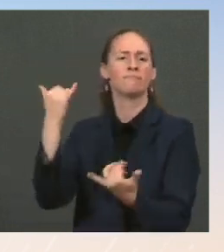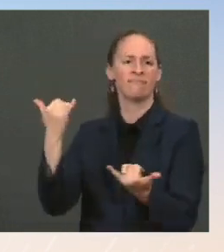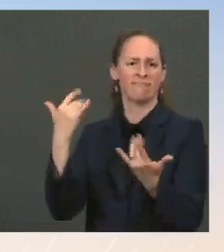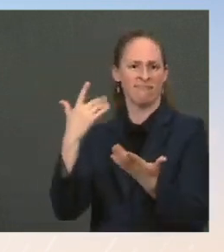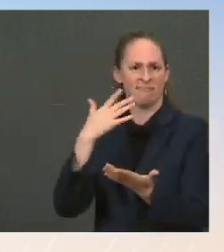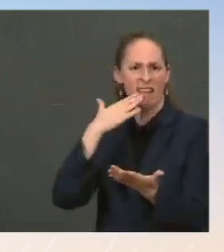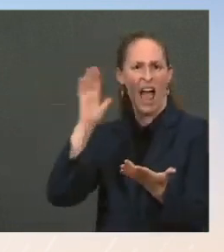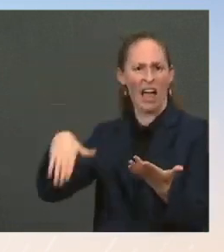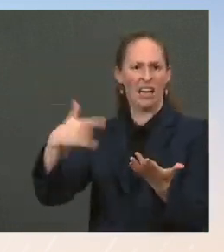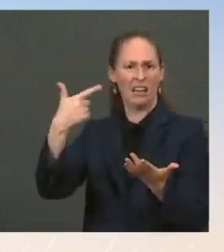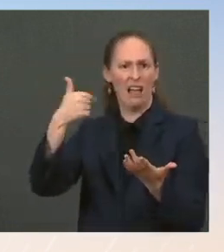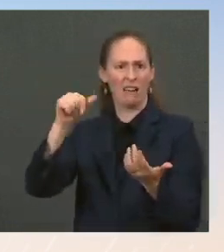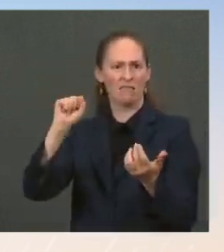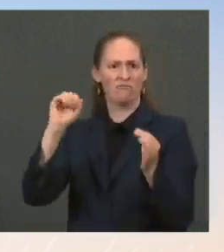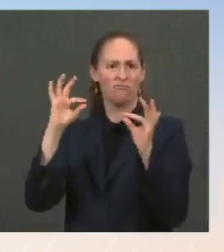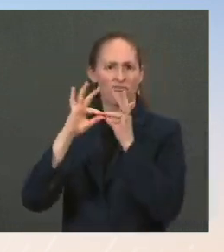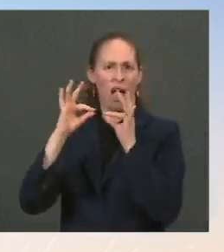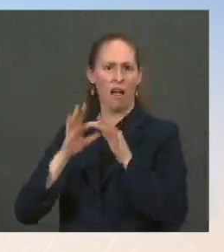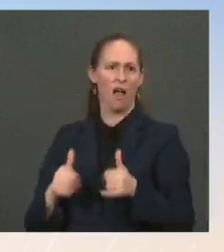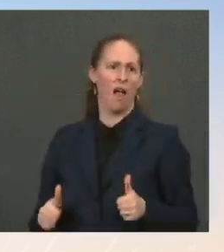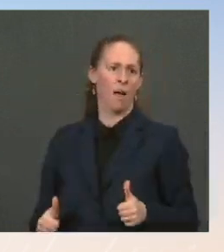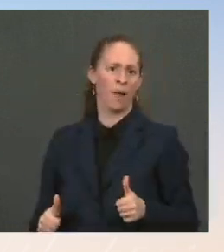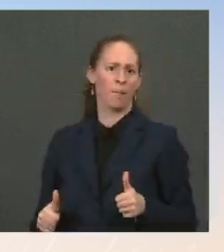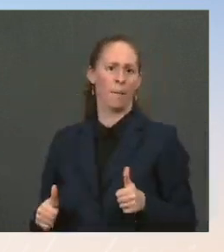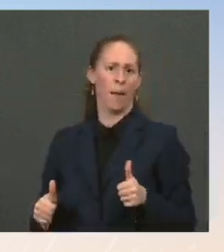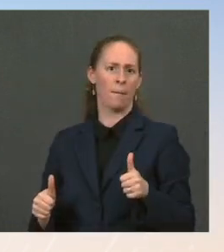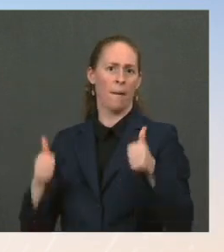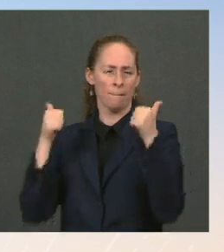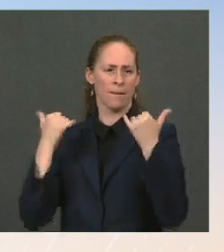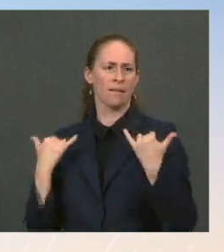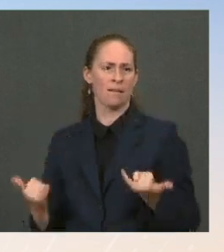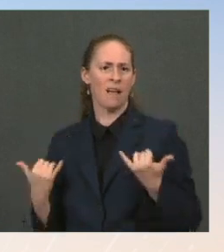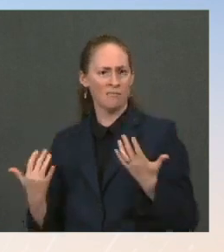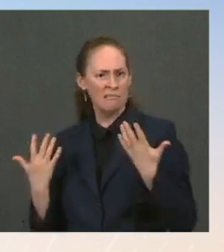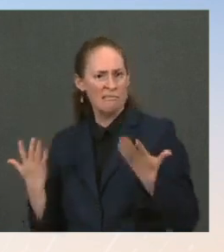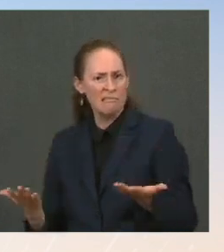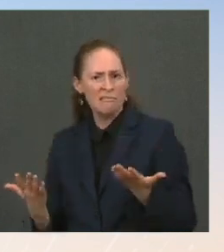U.S. are fairly high. We're seeing exceptionally high prices of certain energy products in Europe right now. Is the U.S.